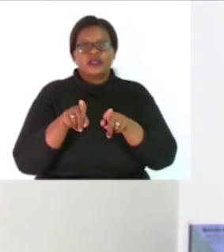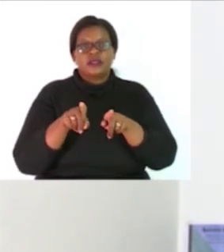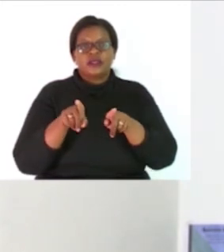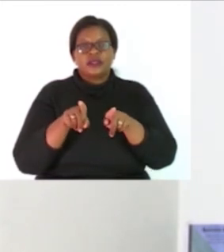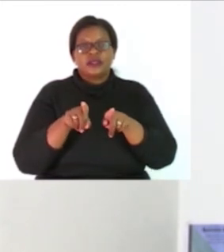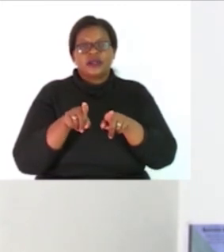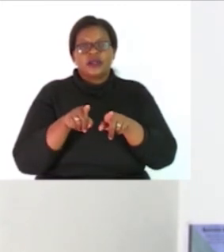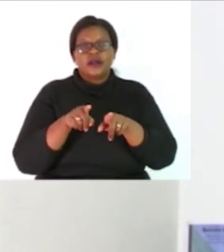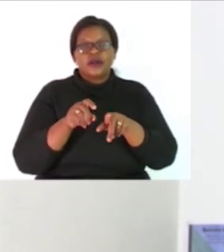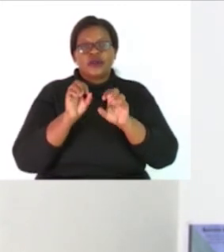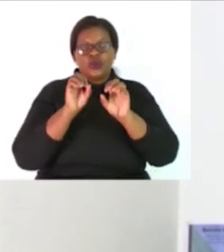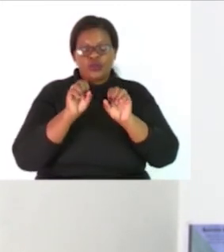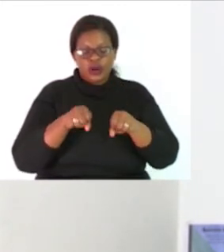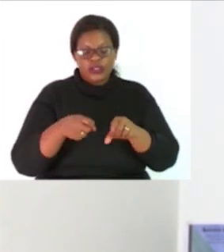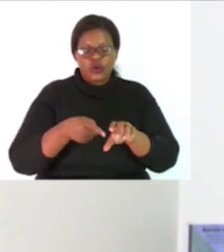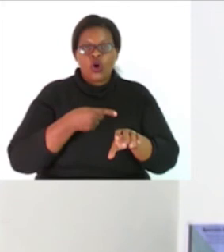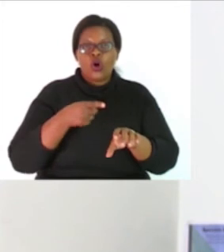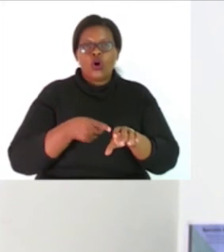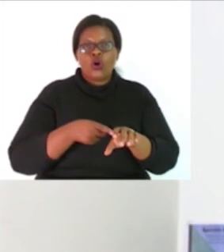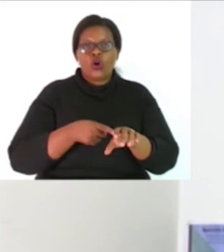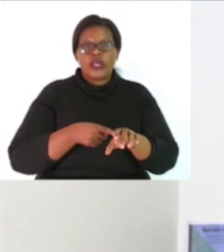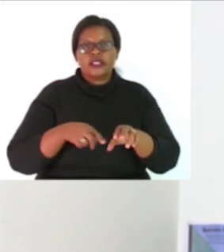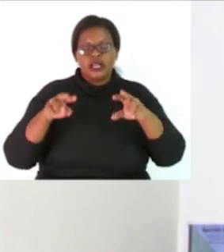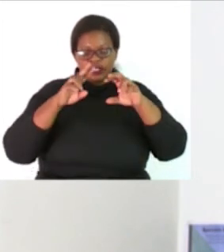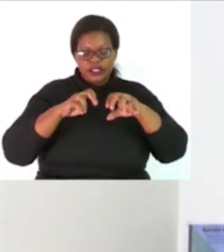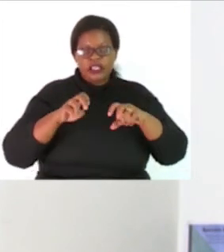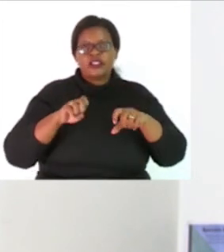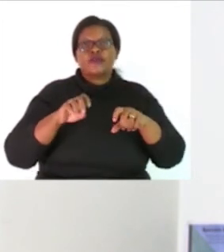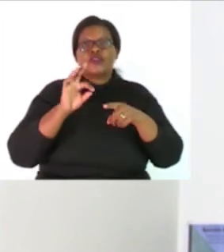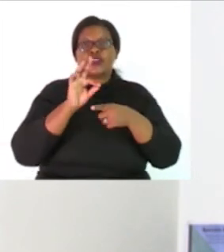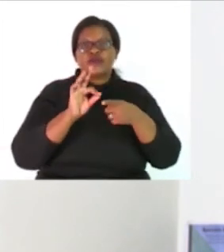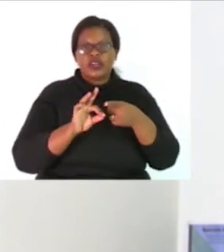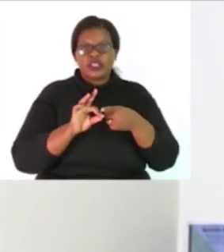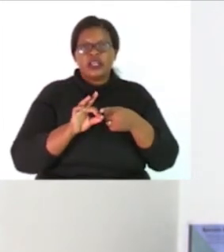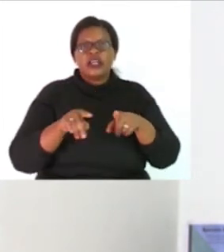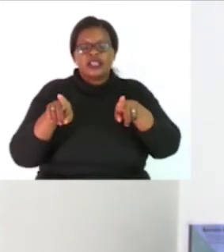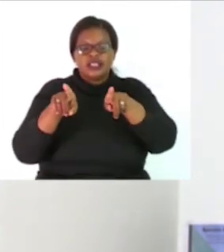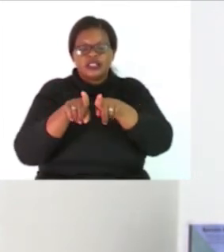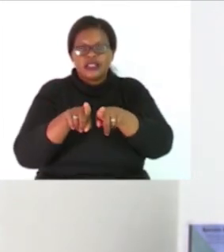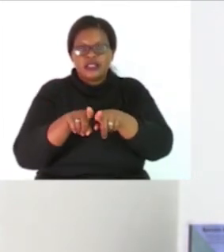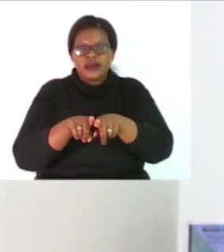find the factor that is common, that is the highest.